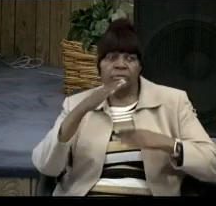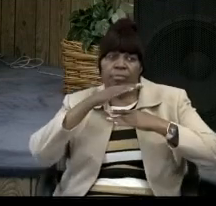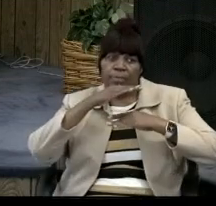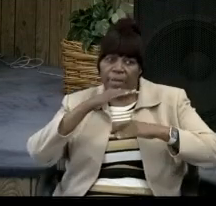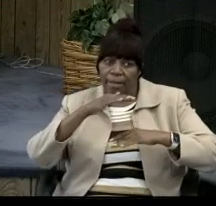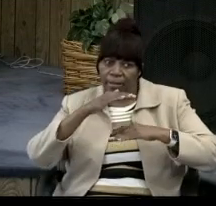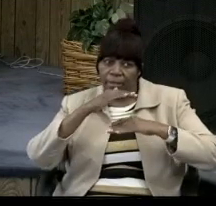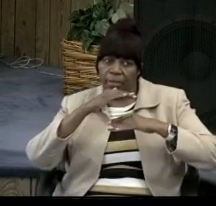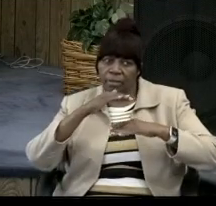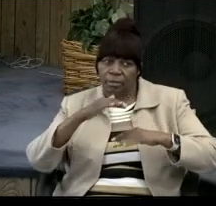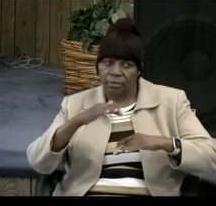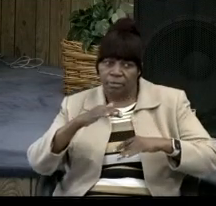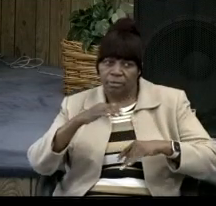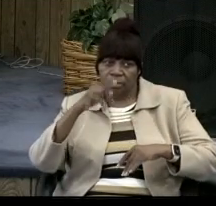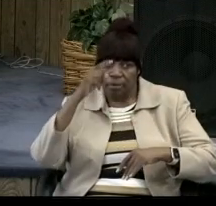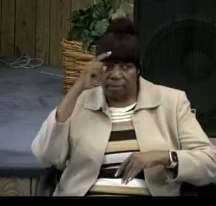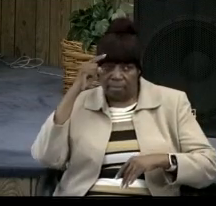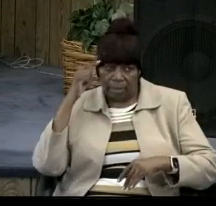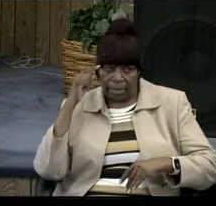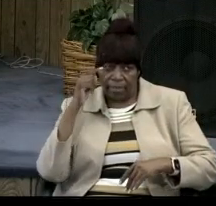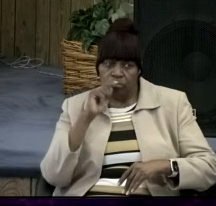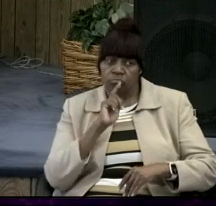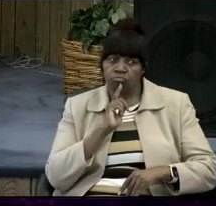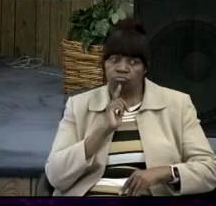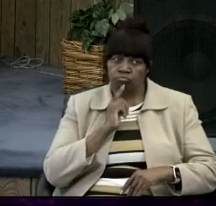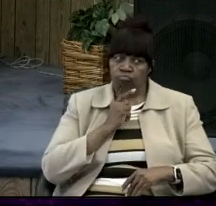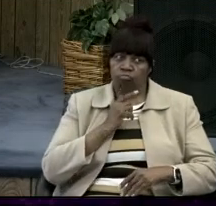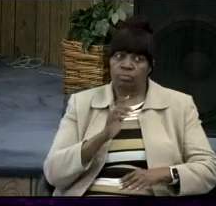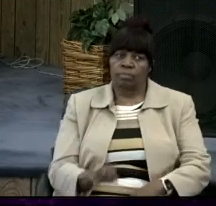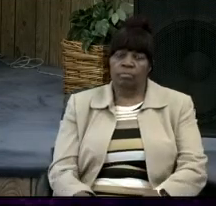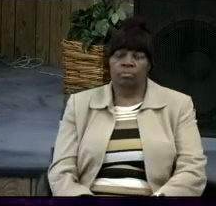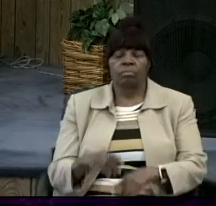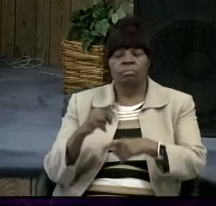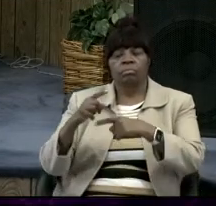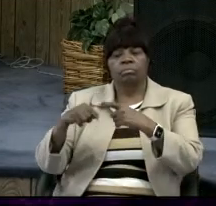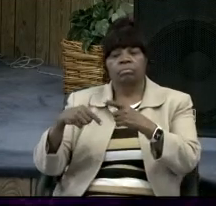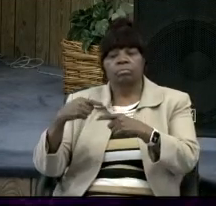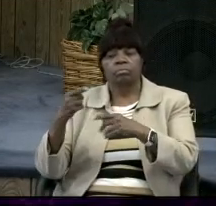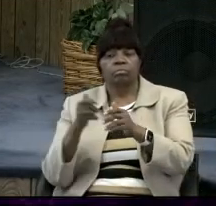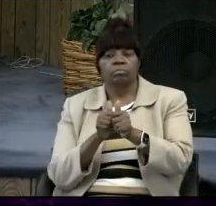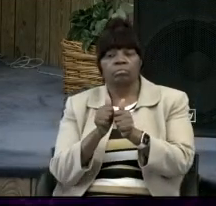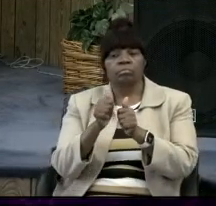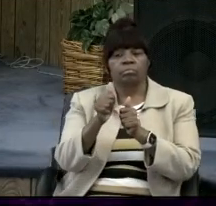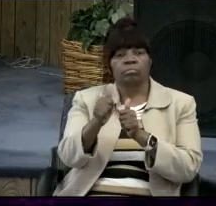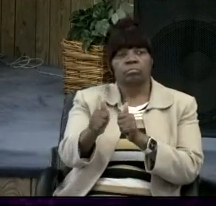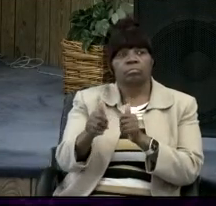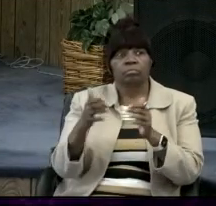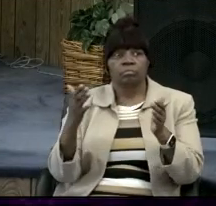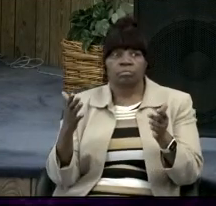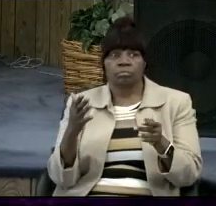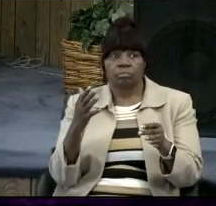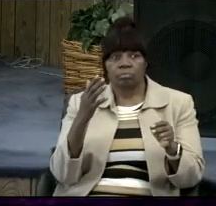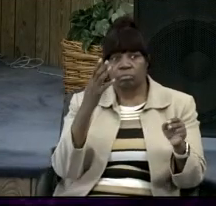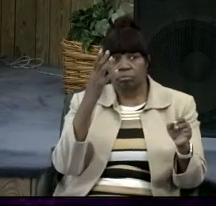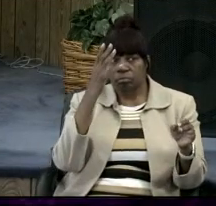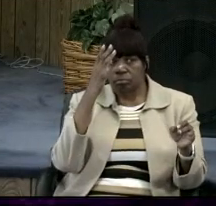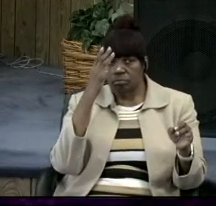All these things are working against you. We even go even further. When people are put under